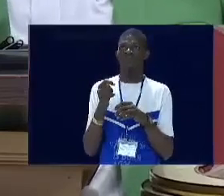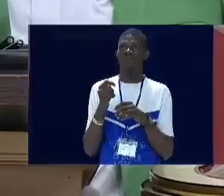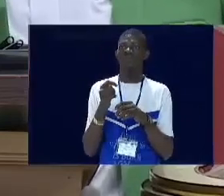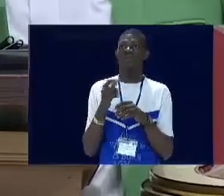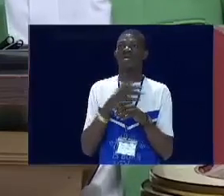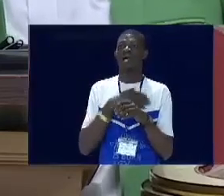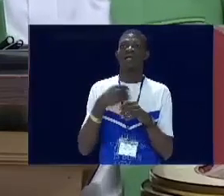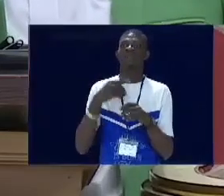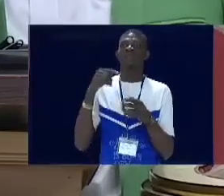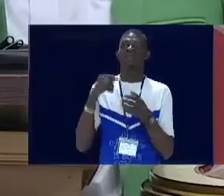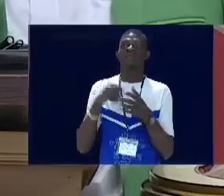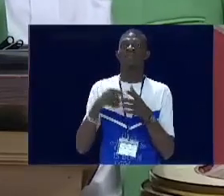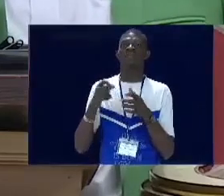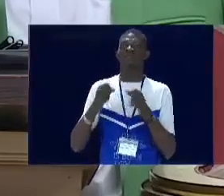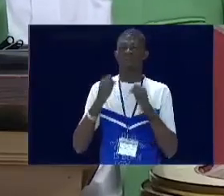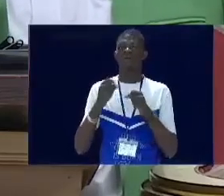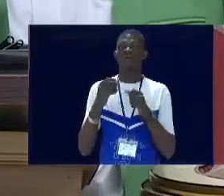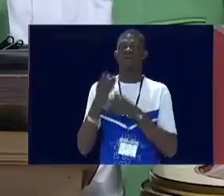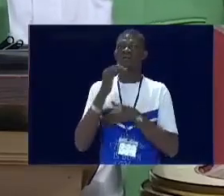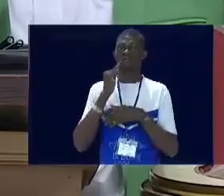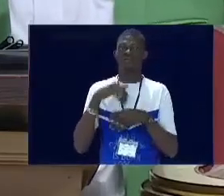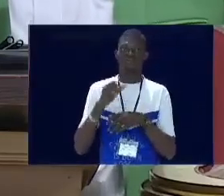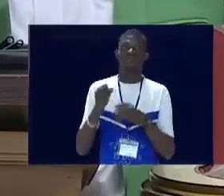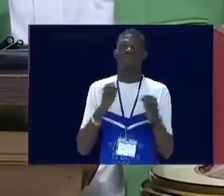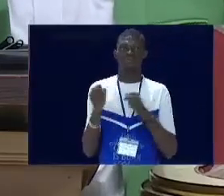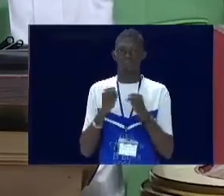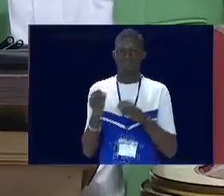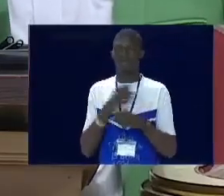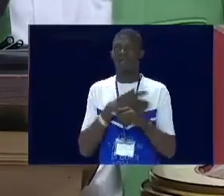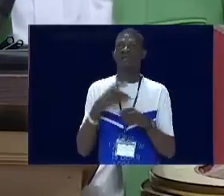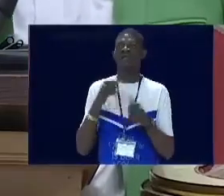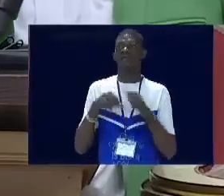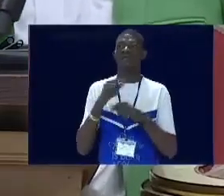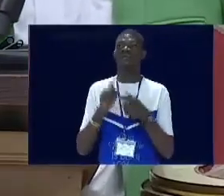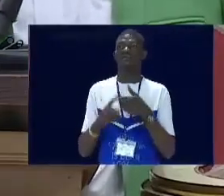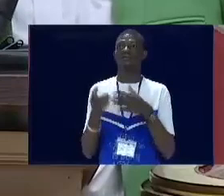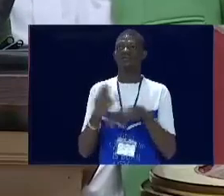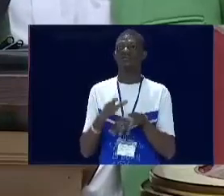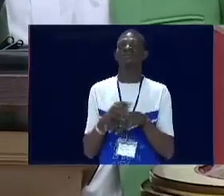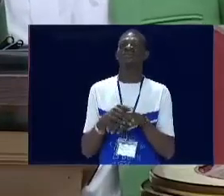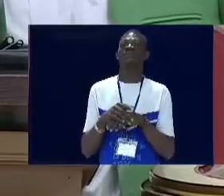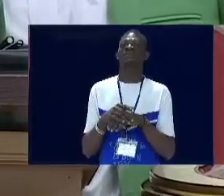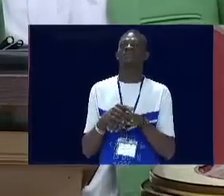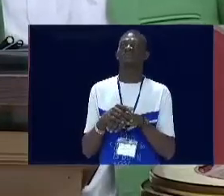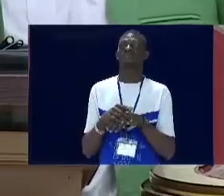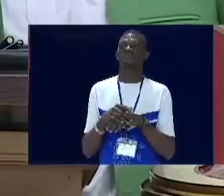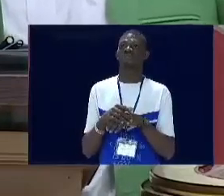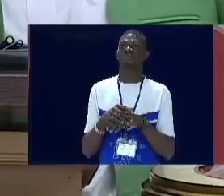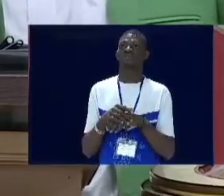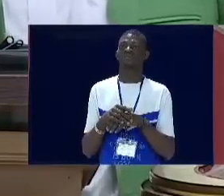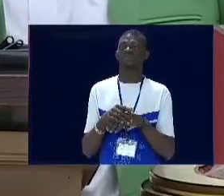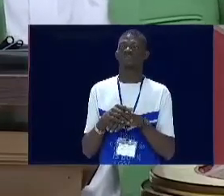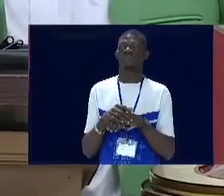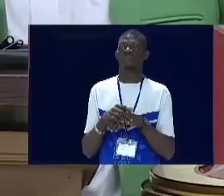about to die. Agbara Olorun si mi okunrin yi fi ni o fa kana kana. I